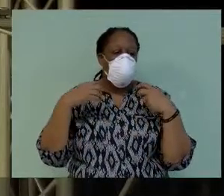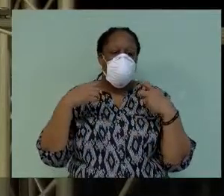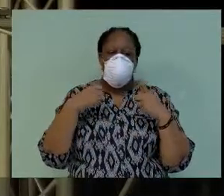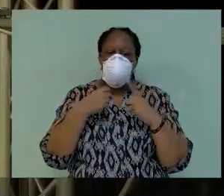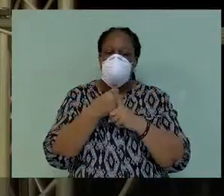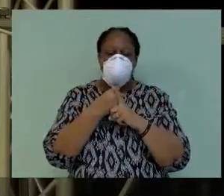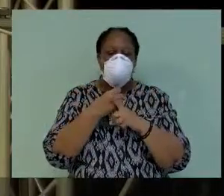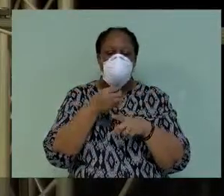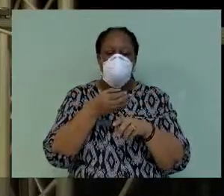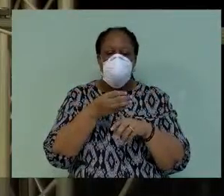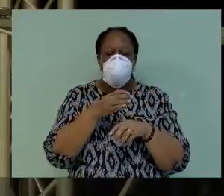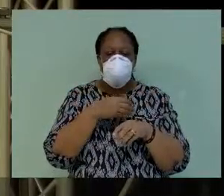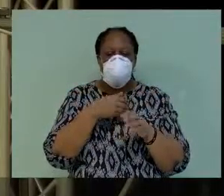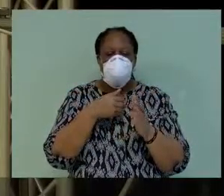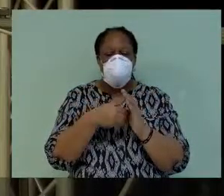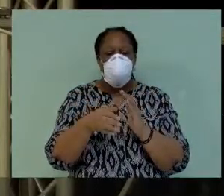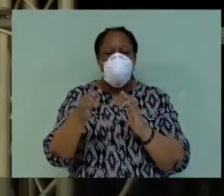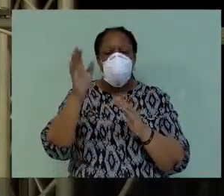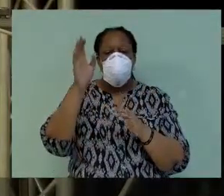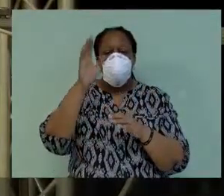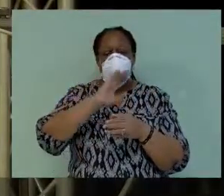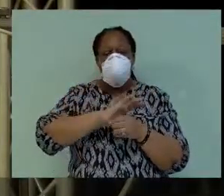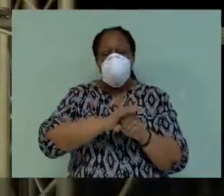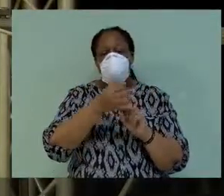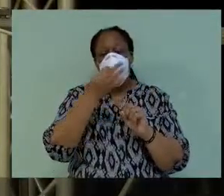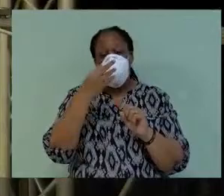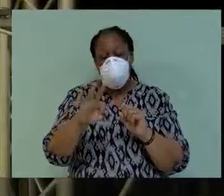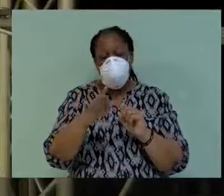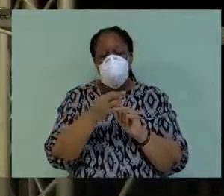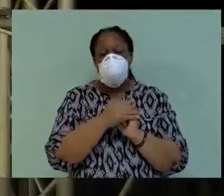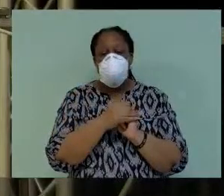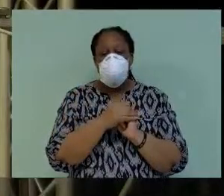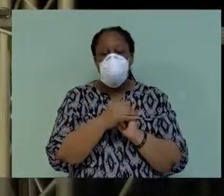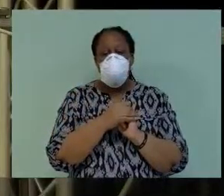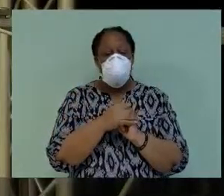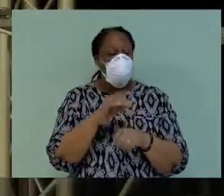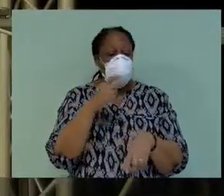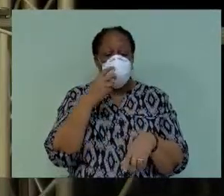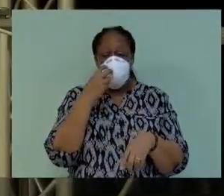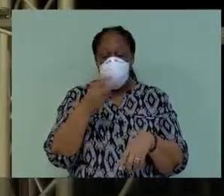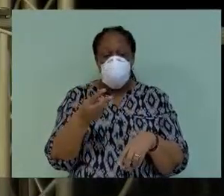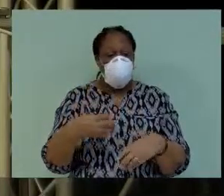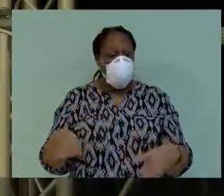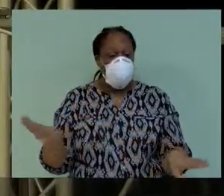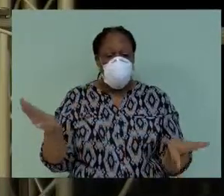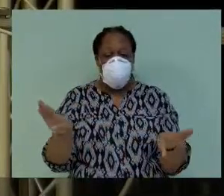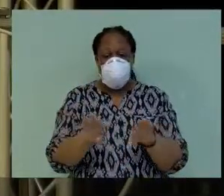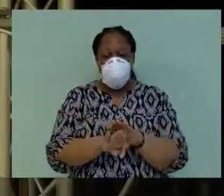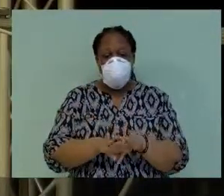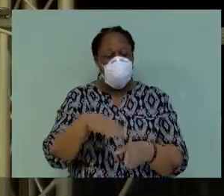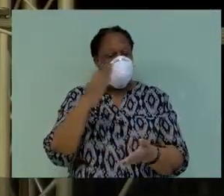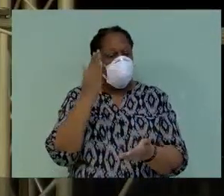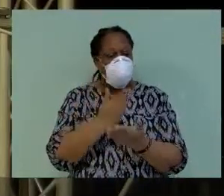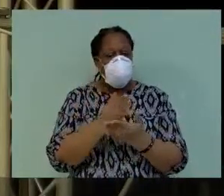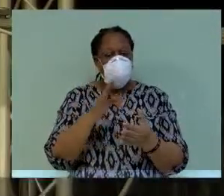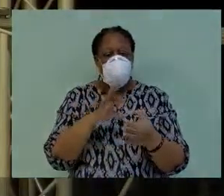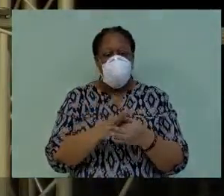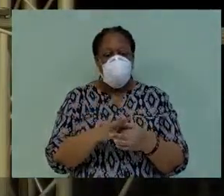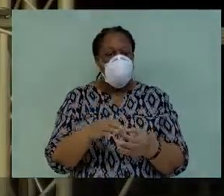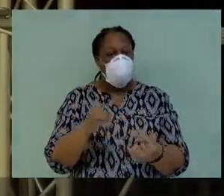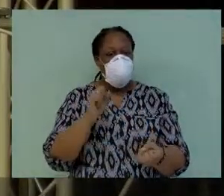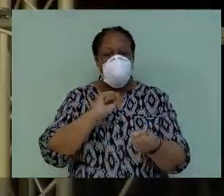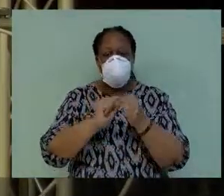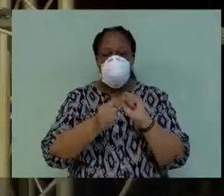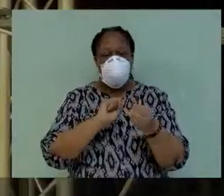by COVID-19 pandemic. We have witnessed the cancellation and postponement of major